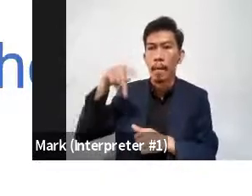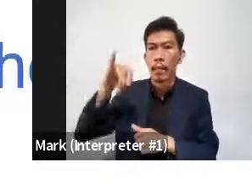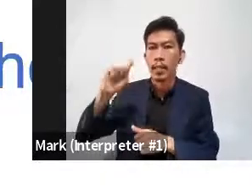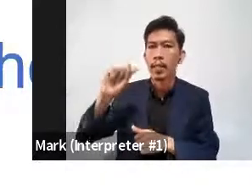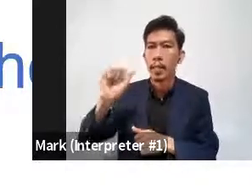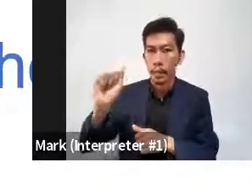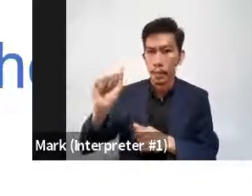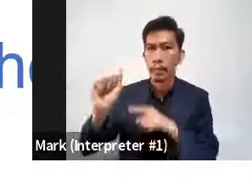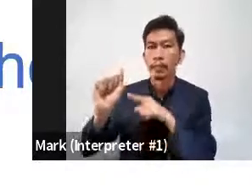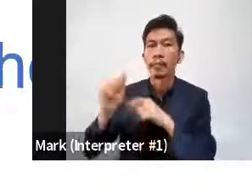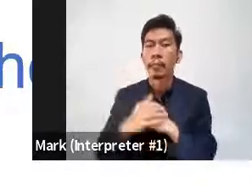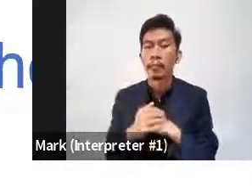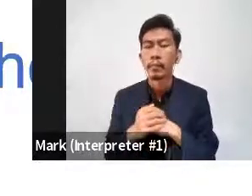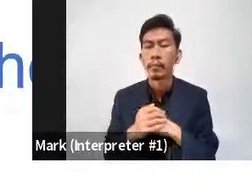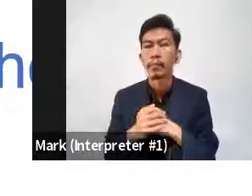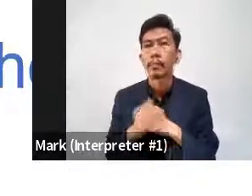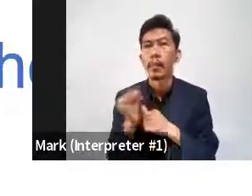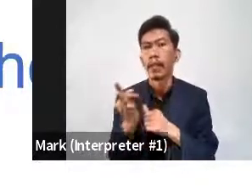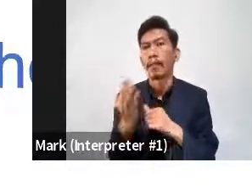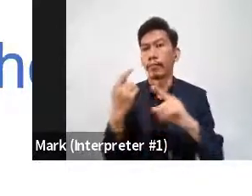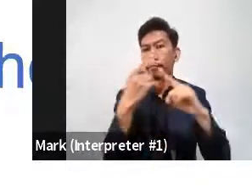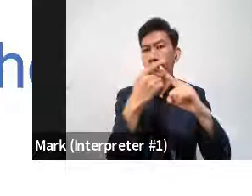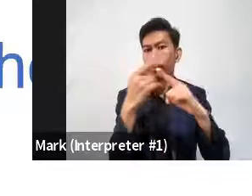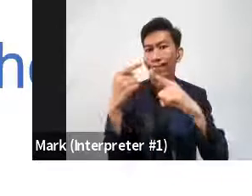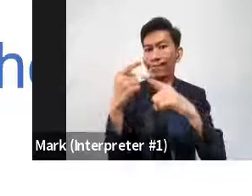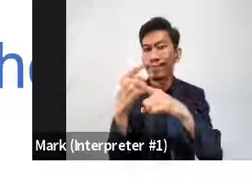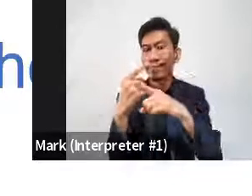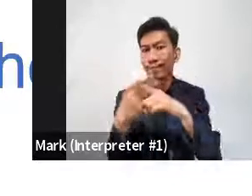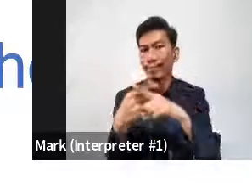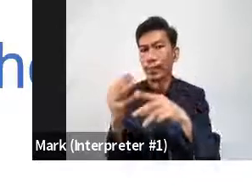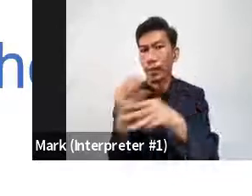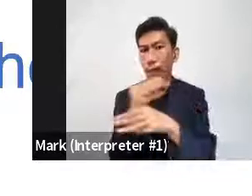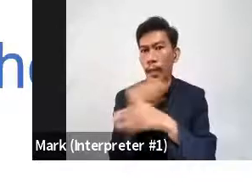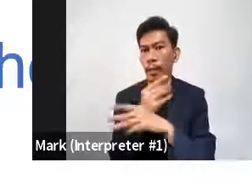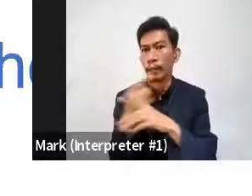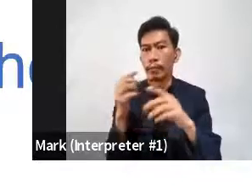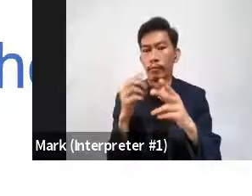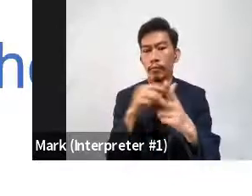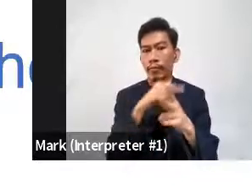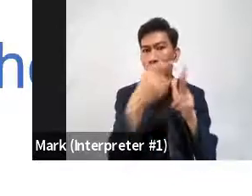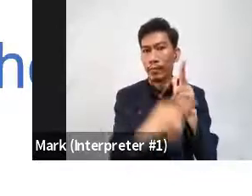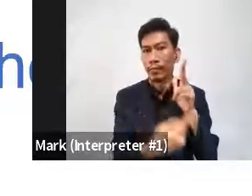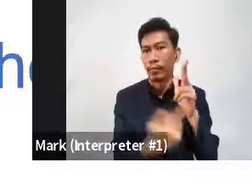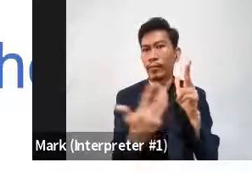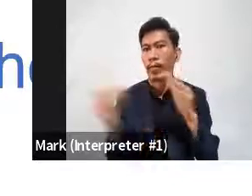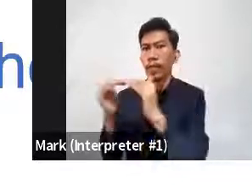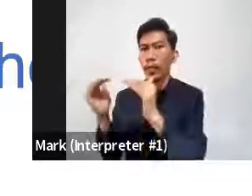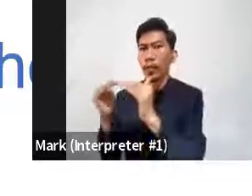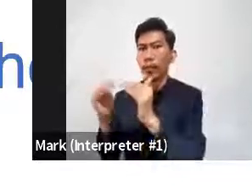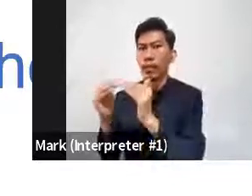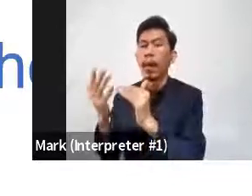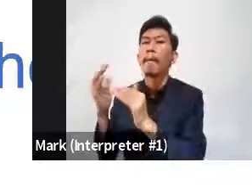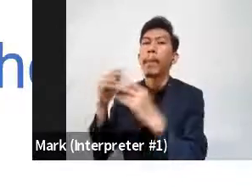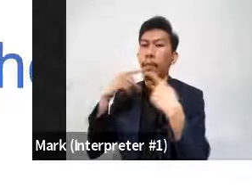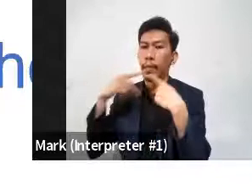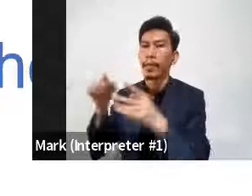So if you multiply these three factors, that will be equivalent to your public spending for health. So for